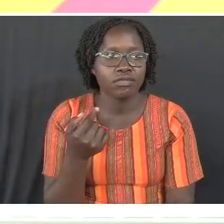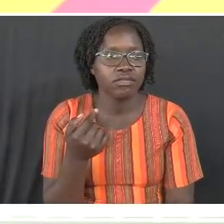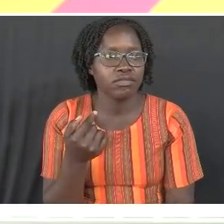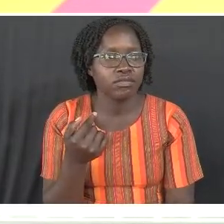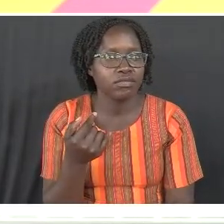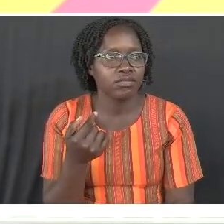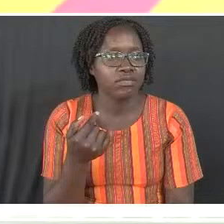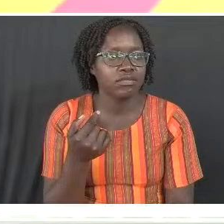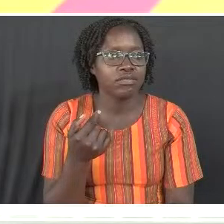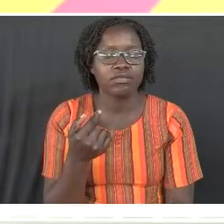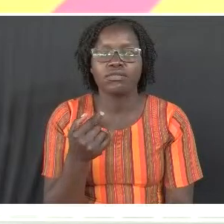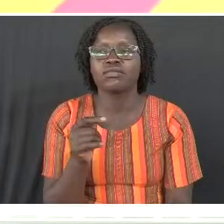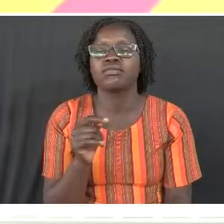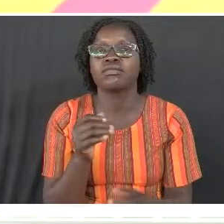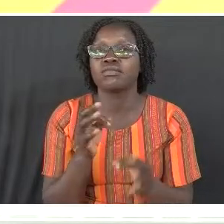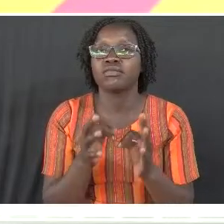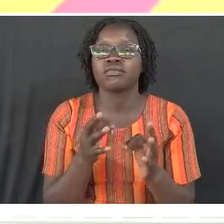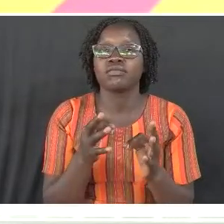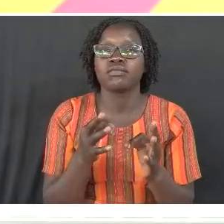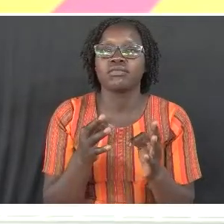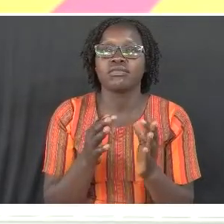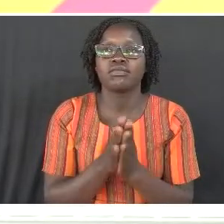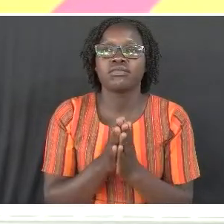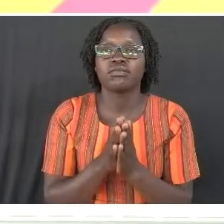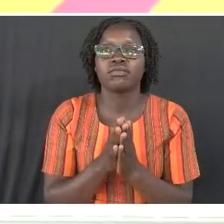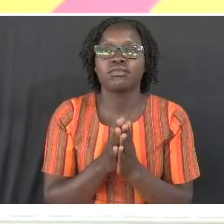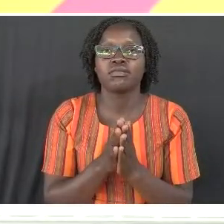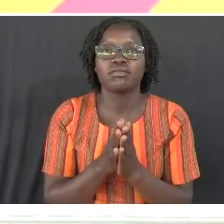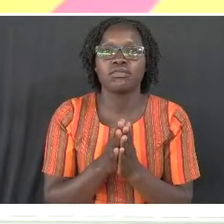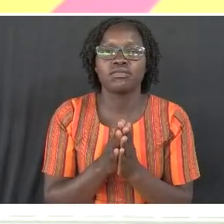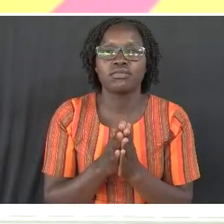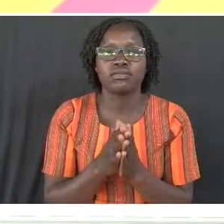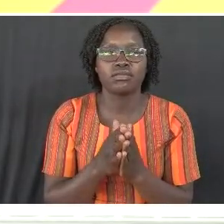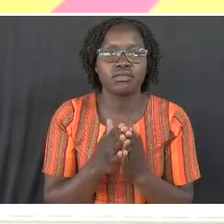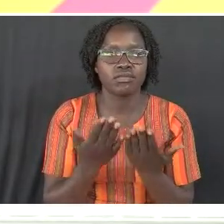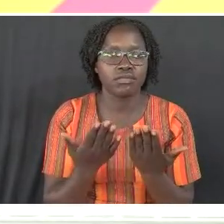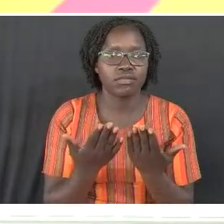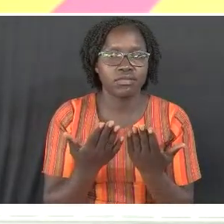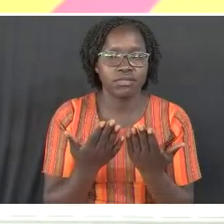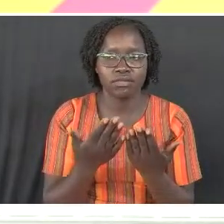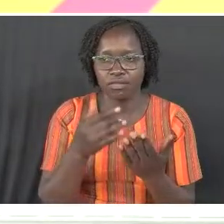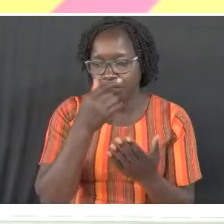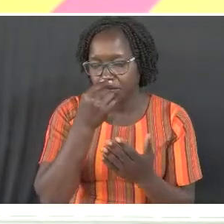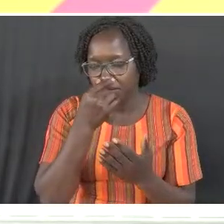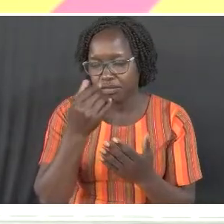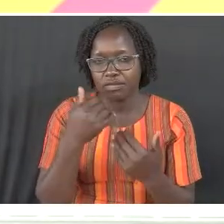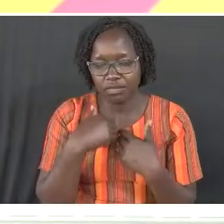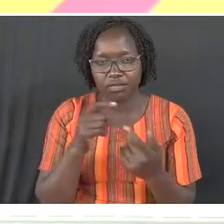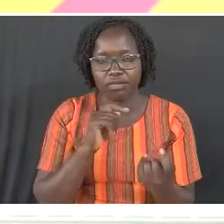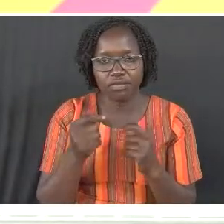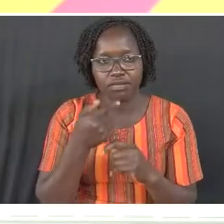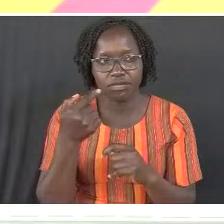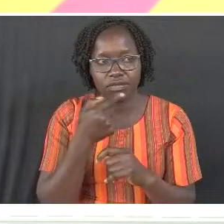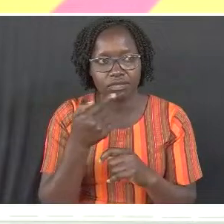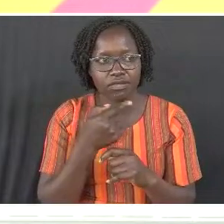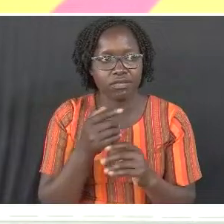always advise, in case you've had a flu, it's always advised you again change your toothbrush. Even if it's not, maybe